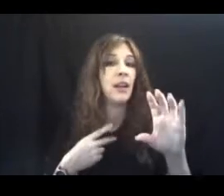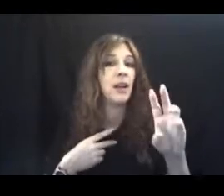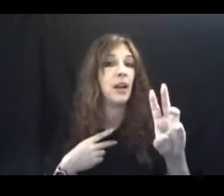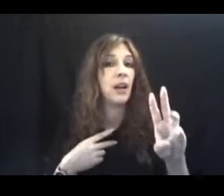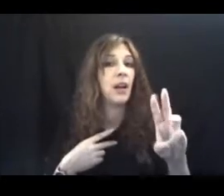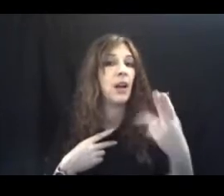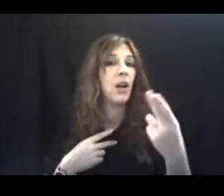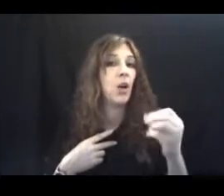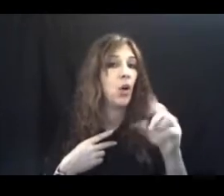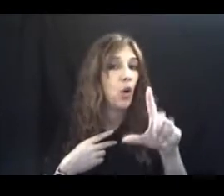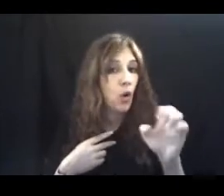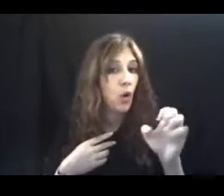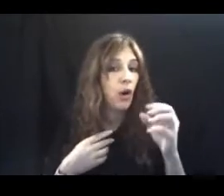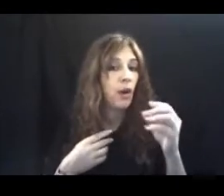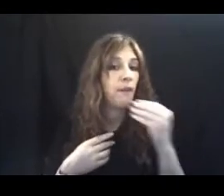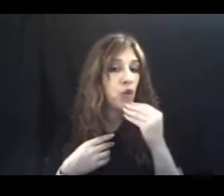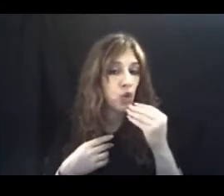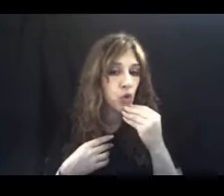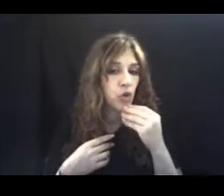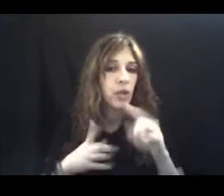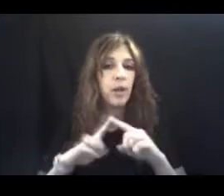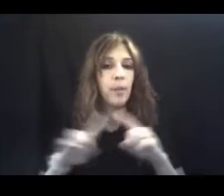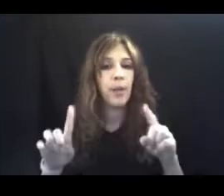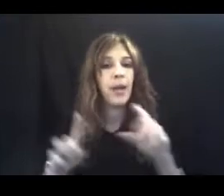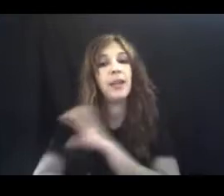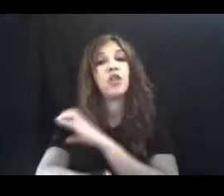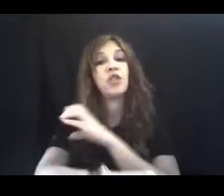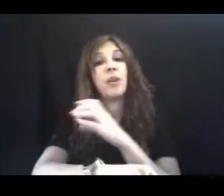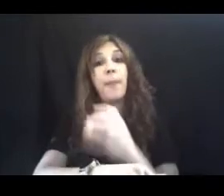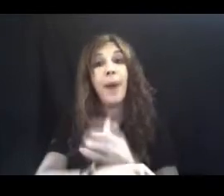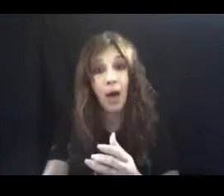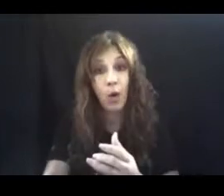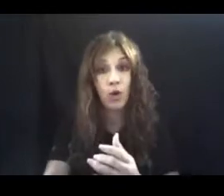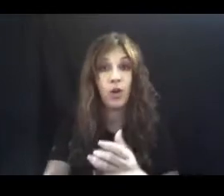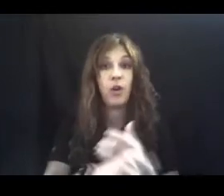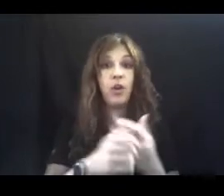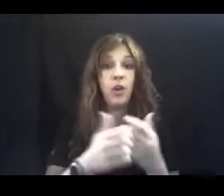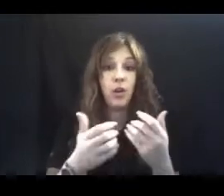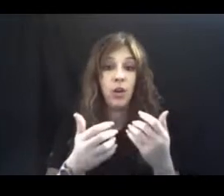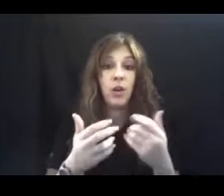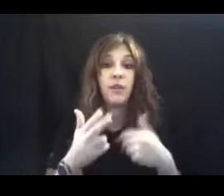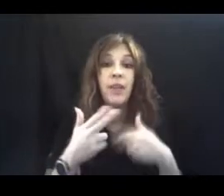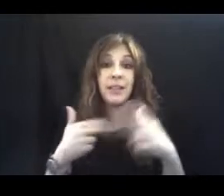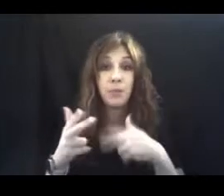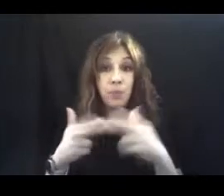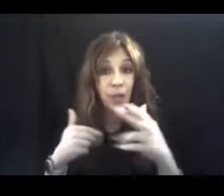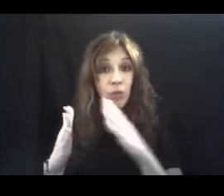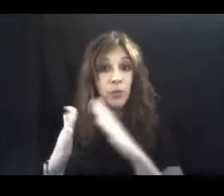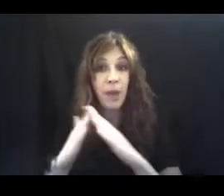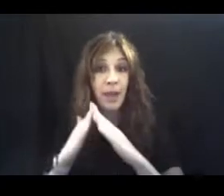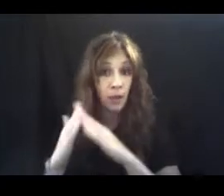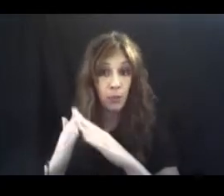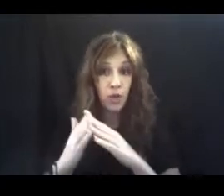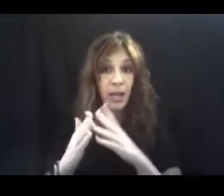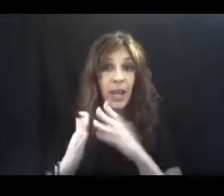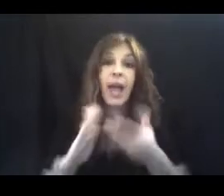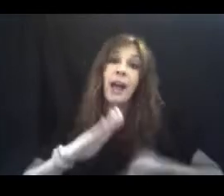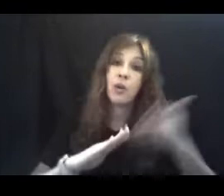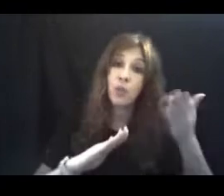there's also a power to be able to have a space that's built by the community and run by the community as well.